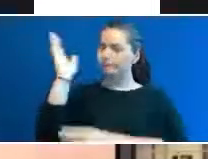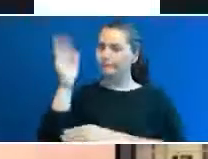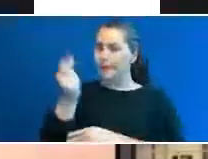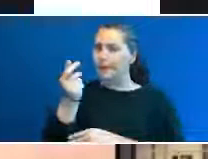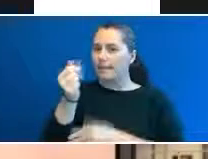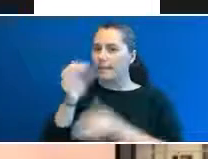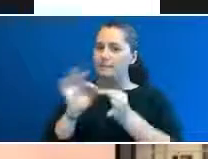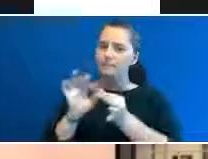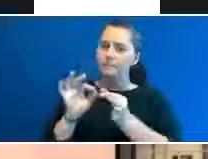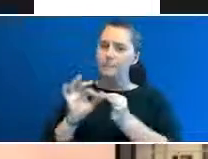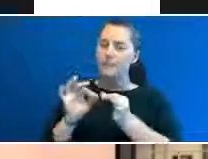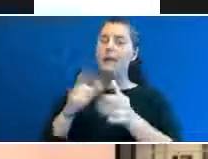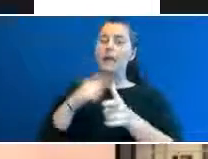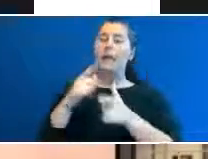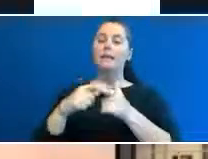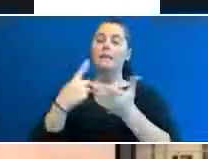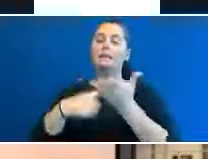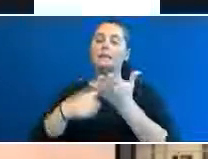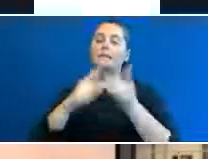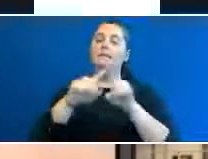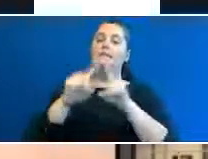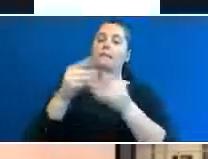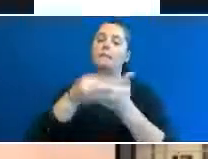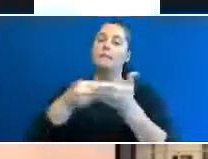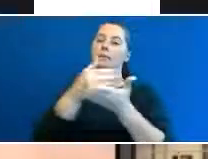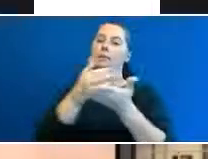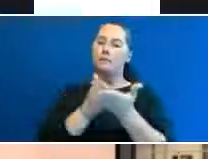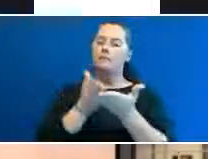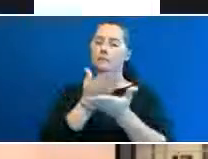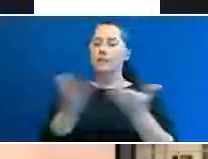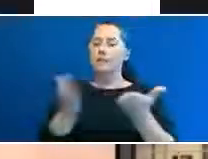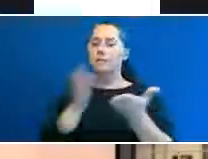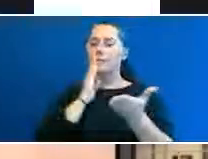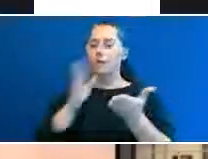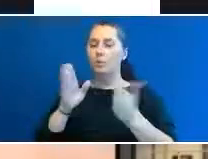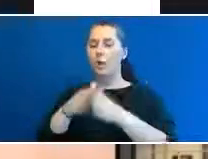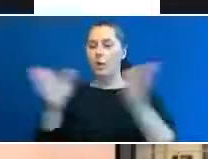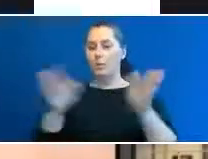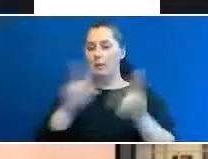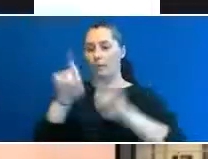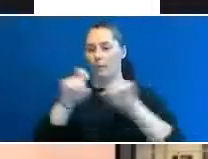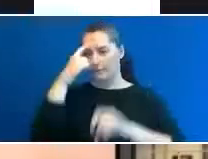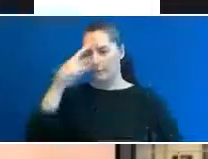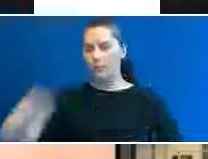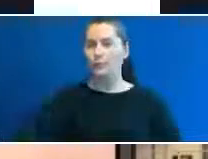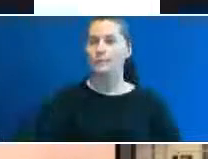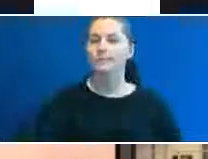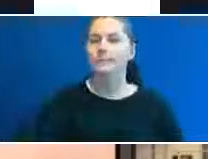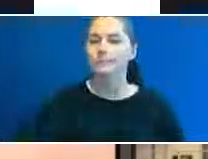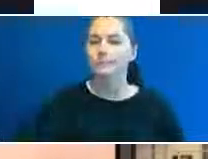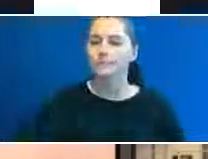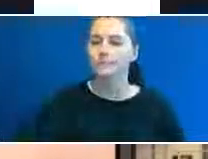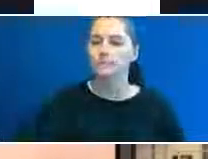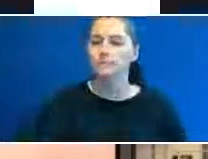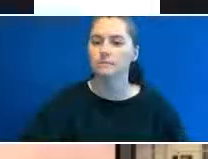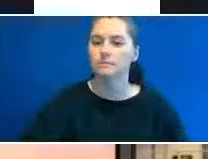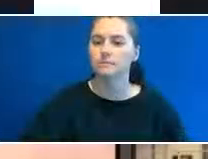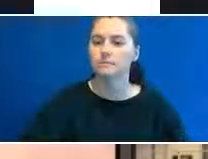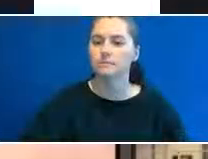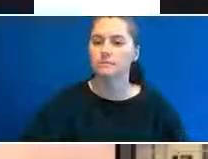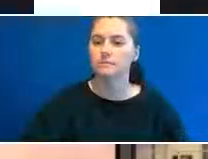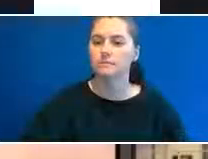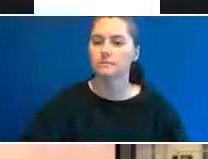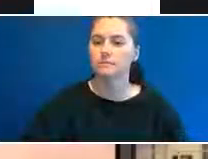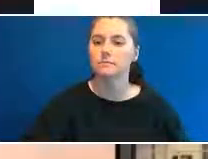go through the different budgets and things, we'll also open it up to questions for you. Go ahead, Zach. Awesome. Thanks, Josh.